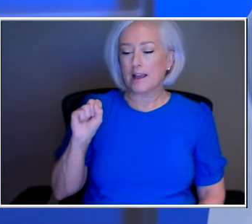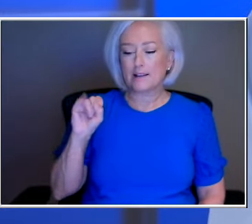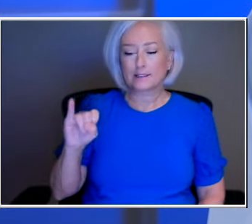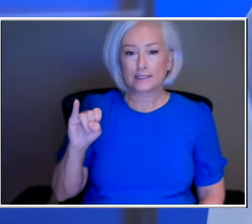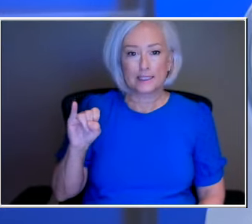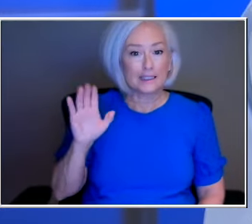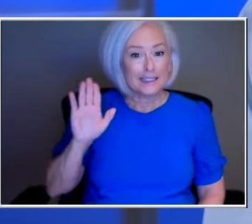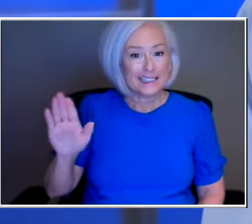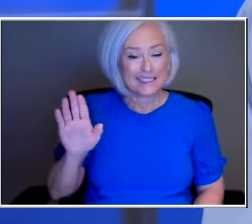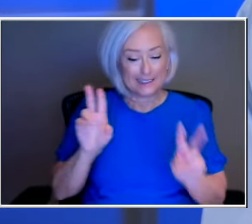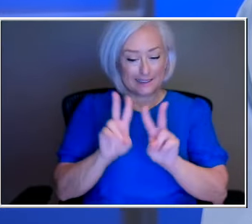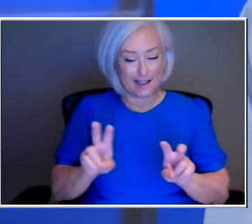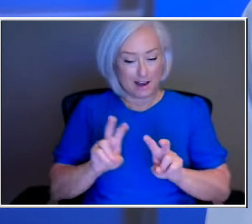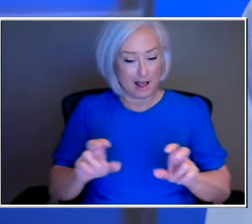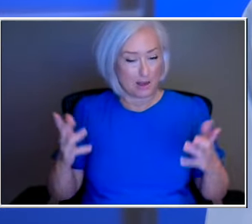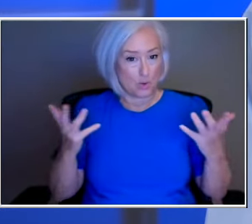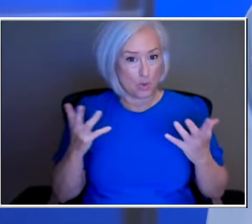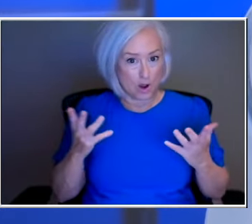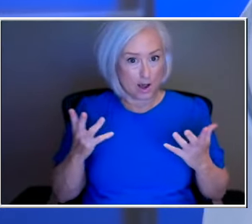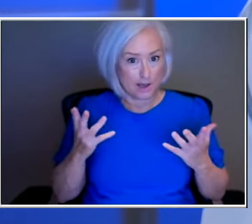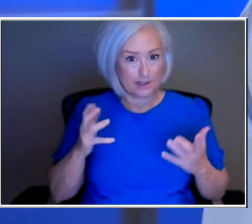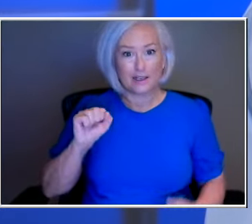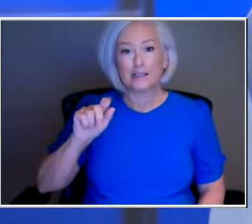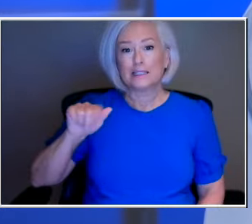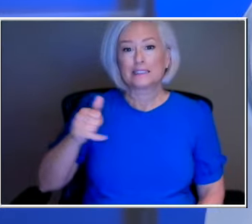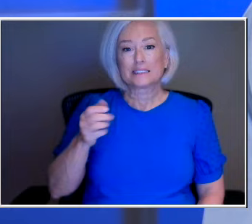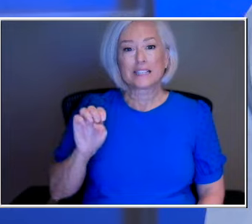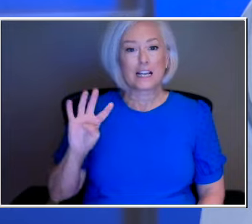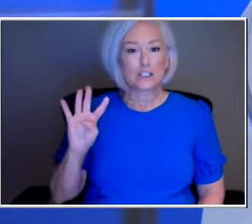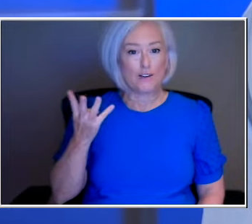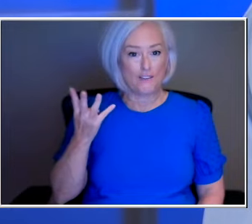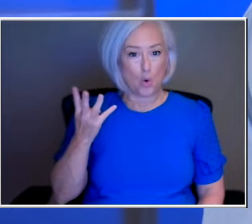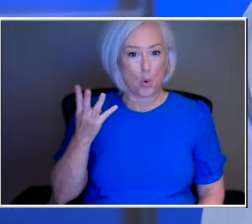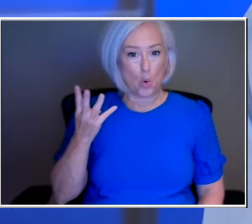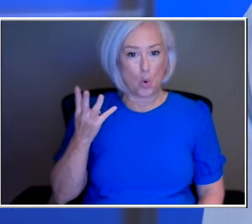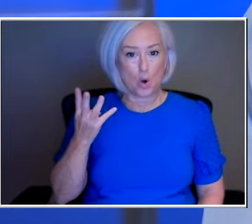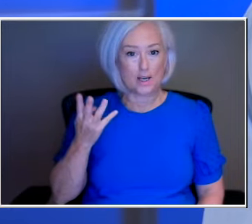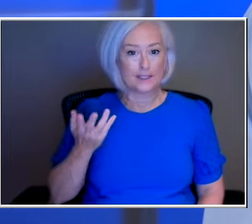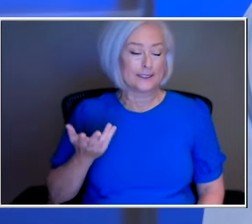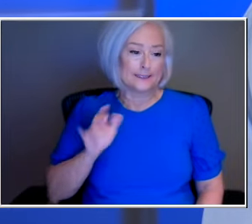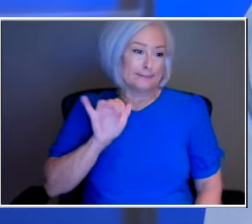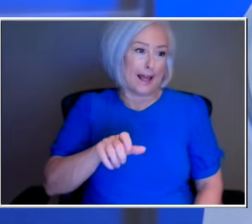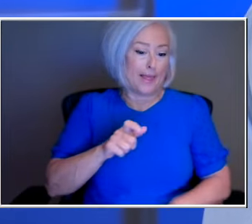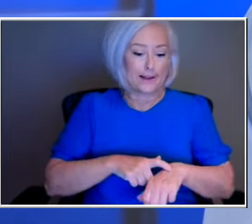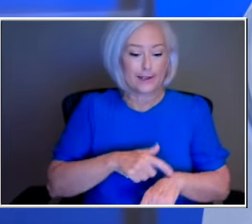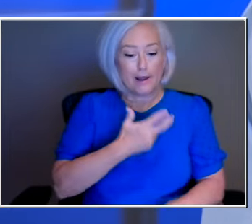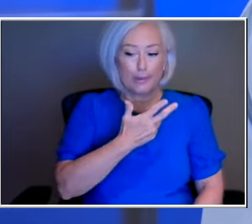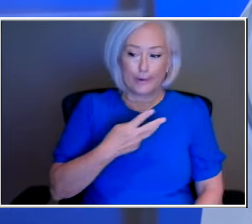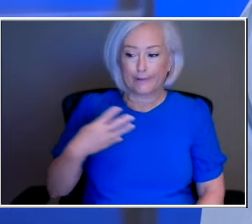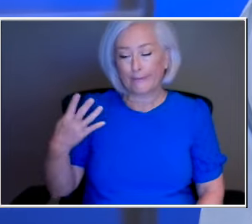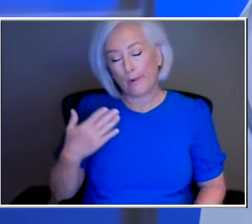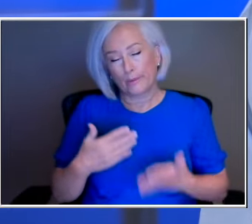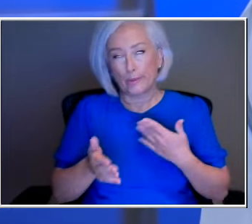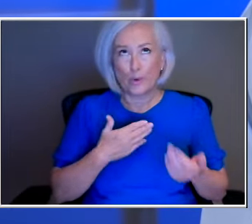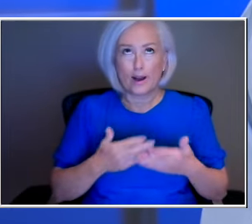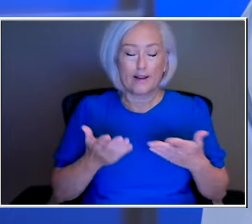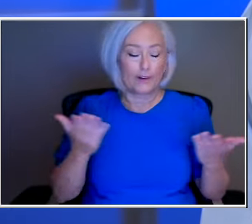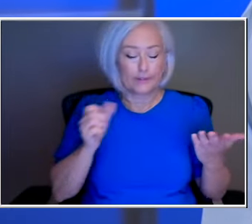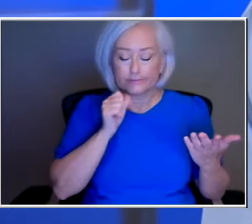analysis was stage 4, and at that point, I mean, 3 or 4, it's still not the best number,